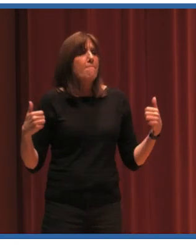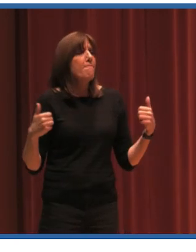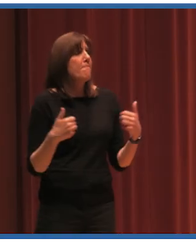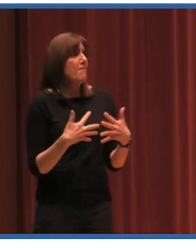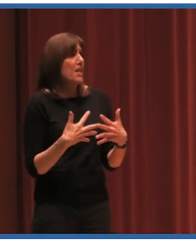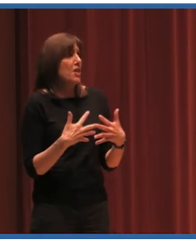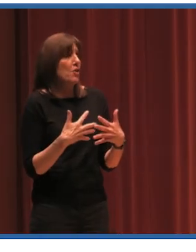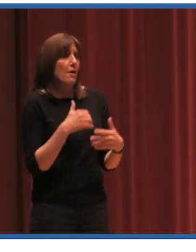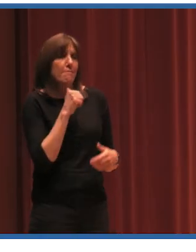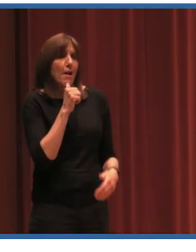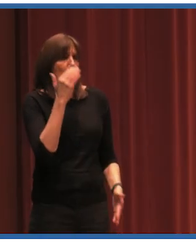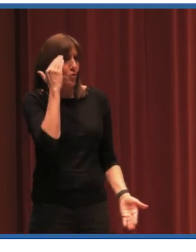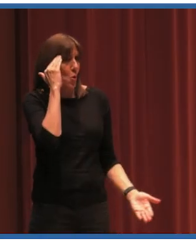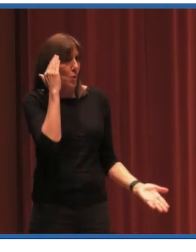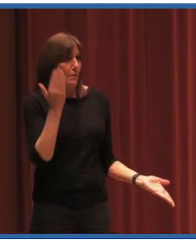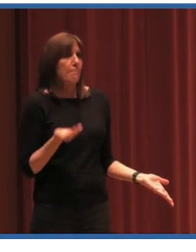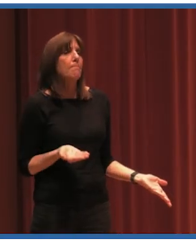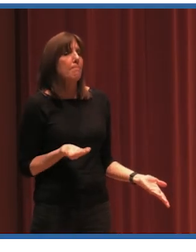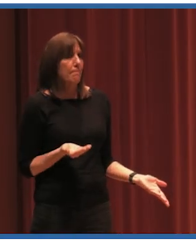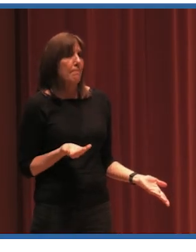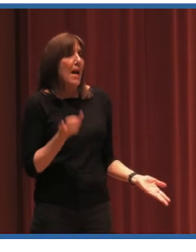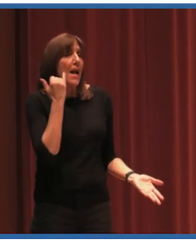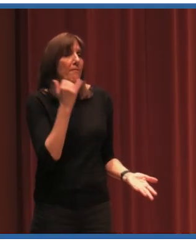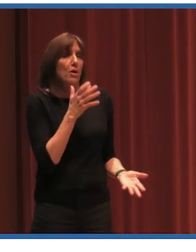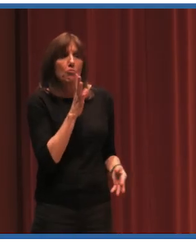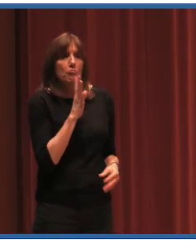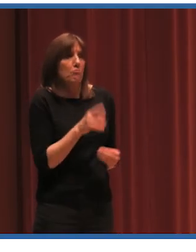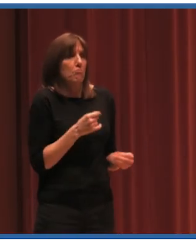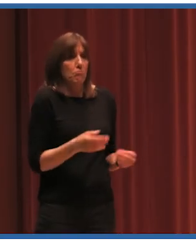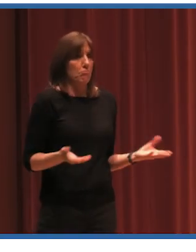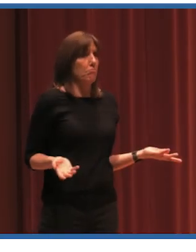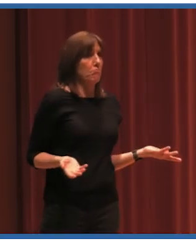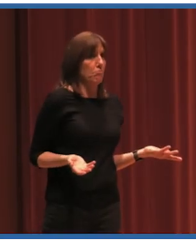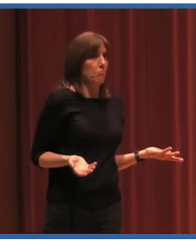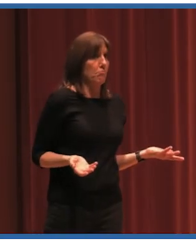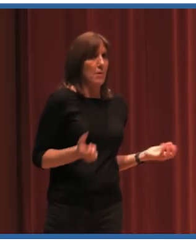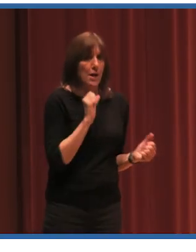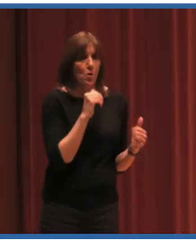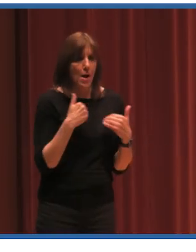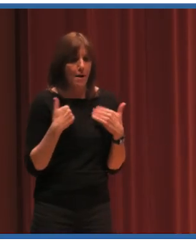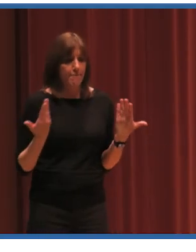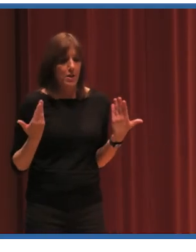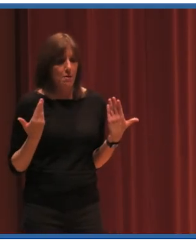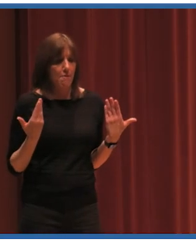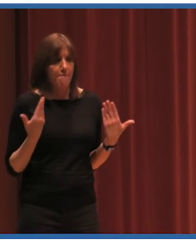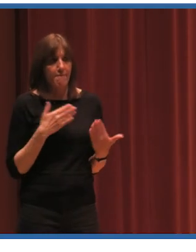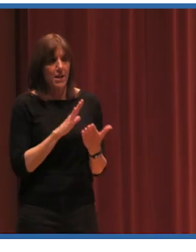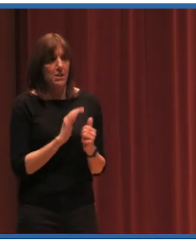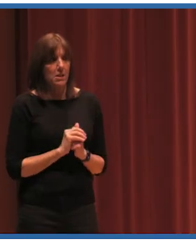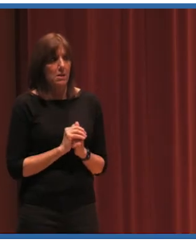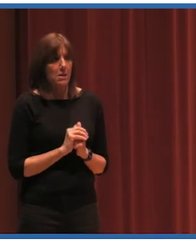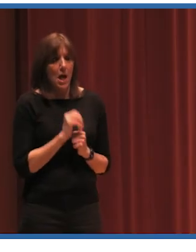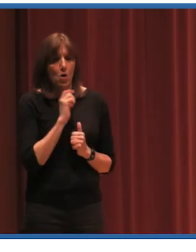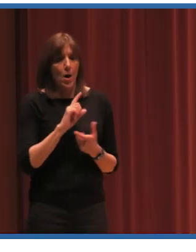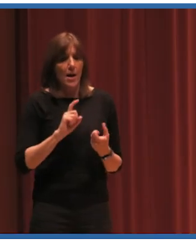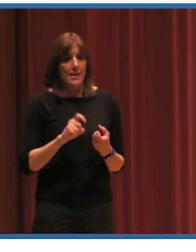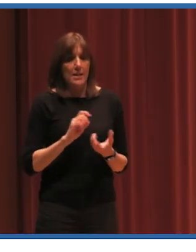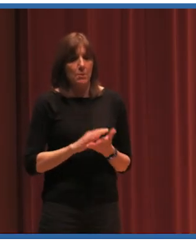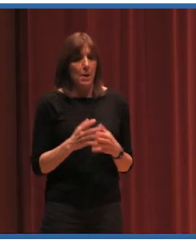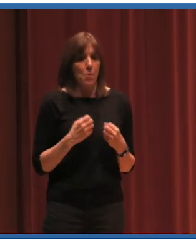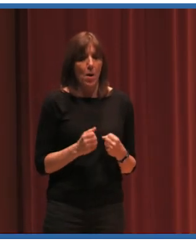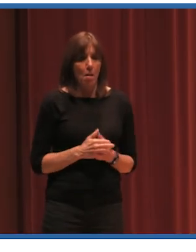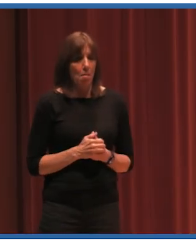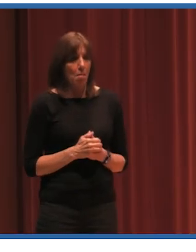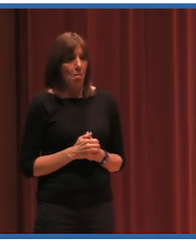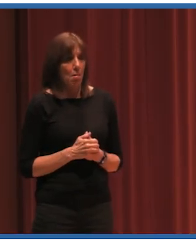the unknown. If I don't talk about it, I don't have to address it, I don't have to get well. And then sometimes